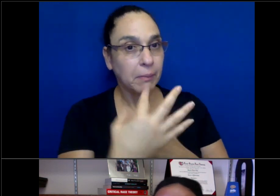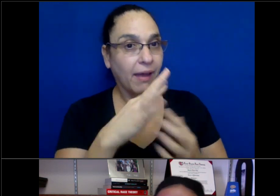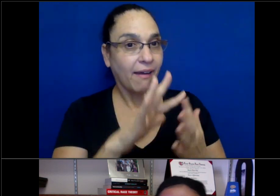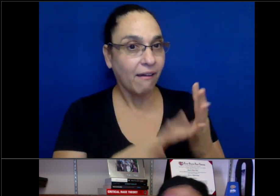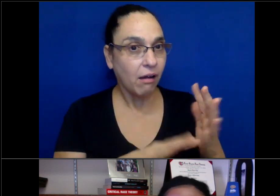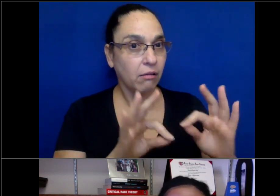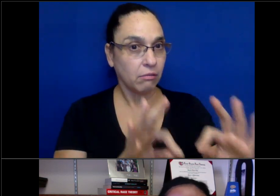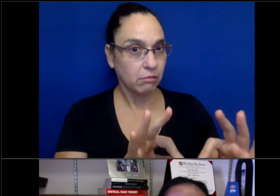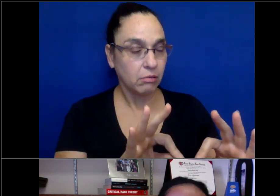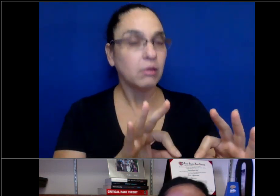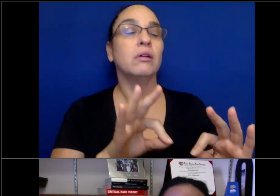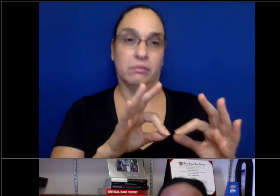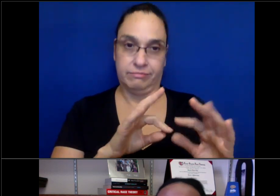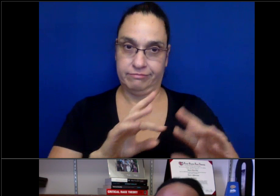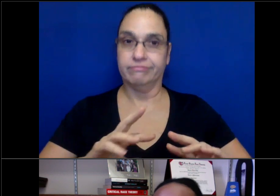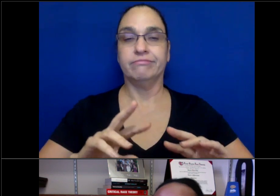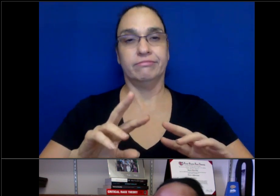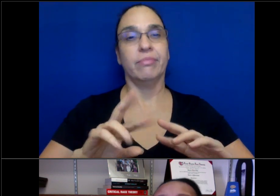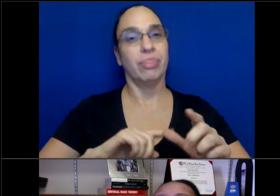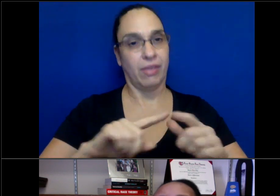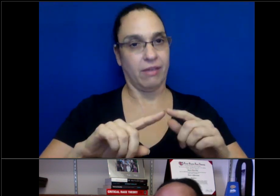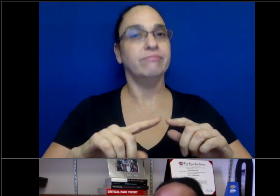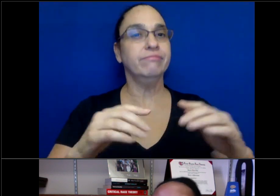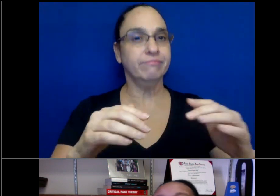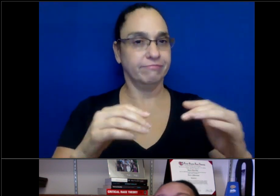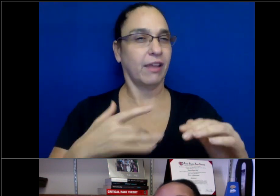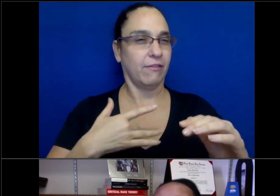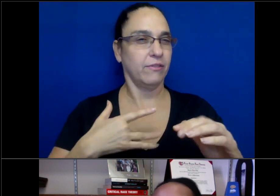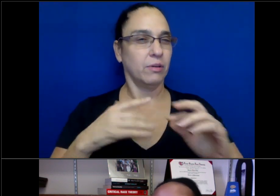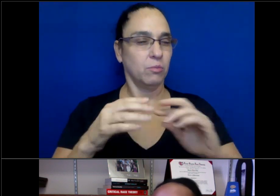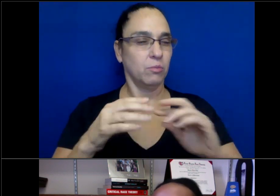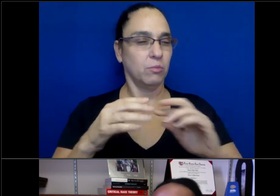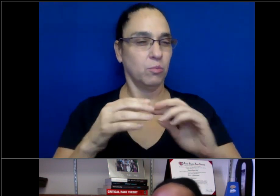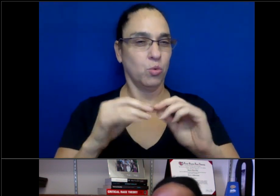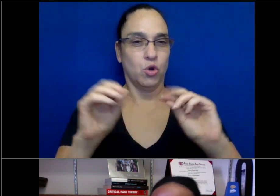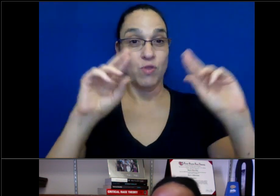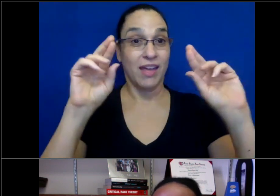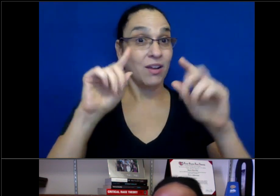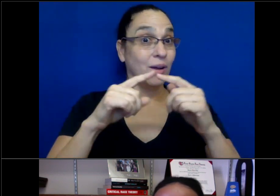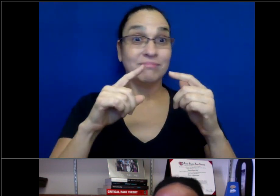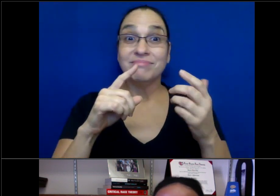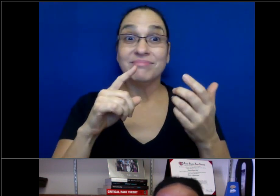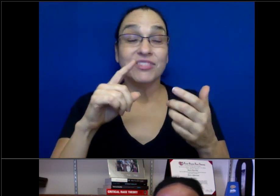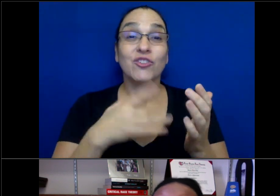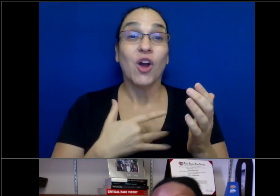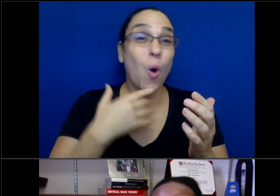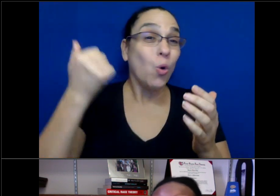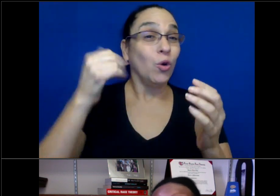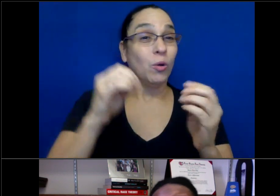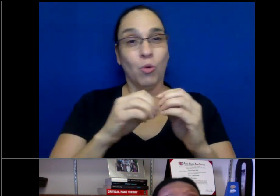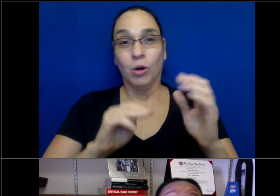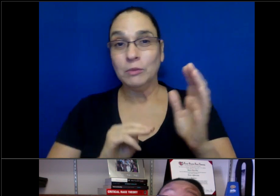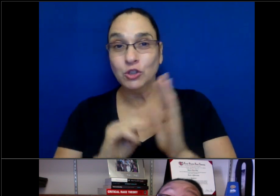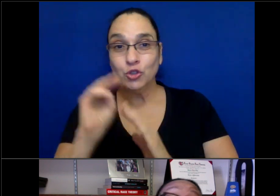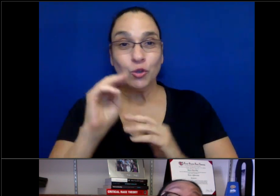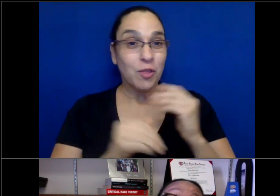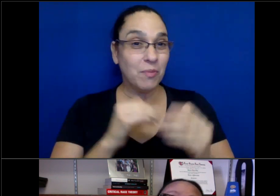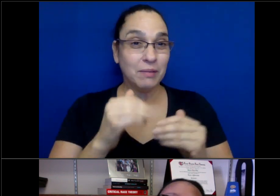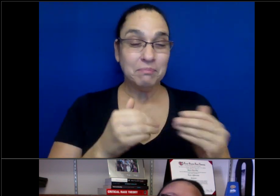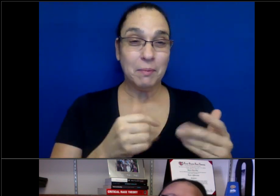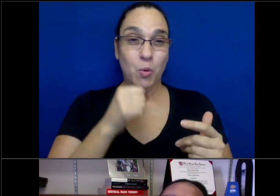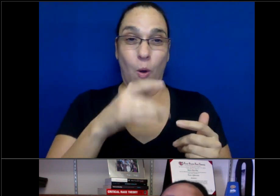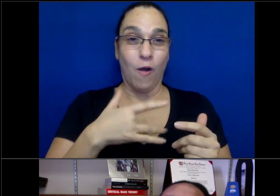Charles maybe can speak to this, maybe as you get older and more mature in the process, you won't feel like you need to